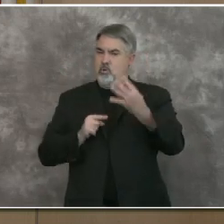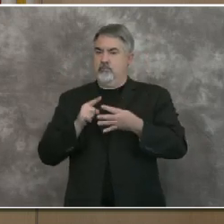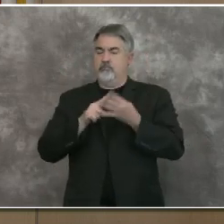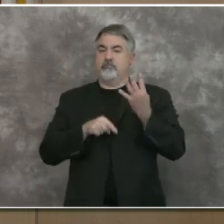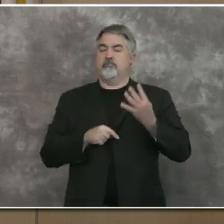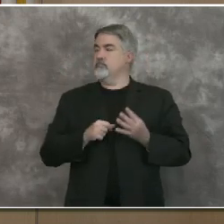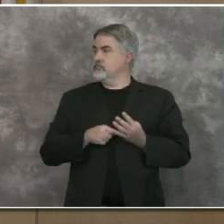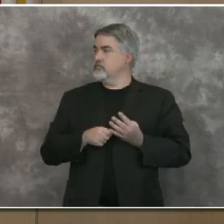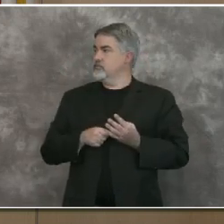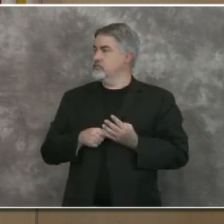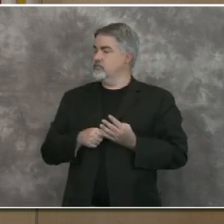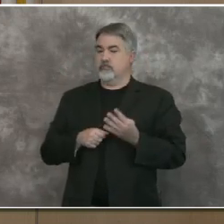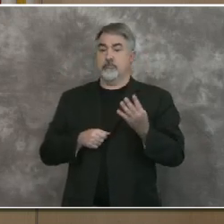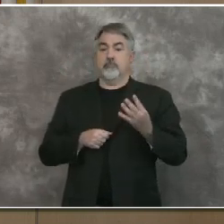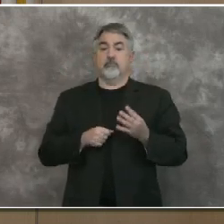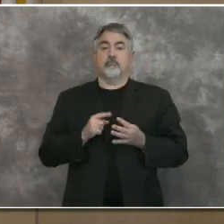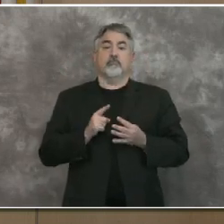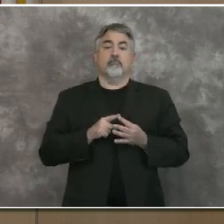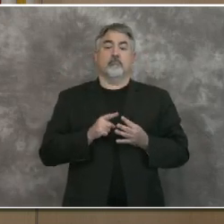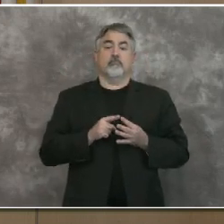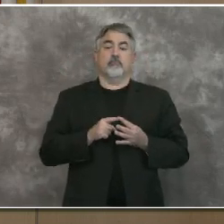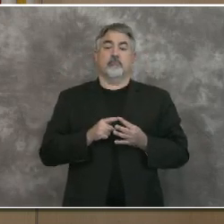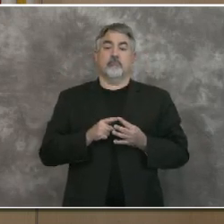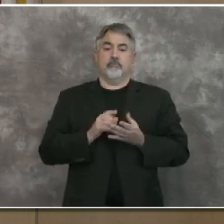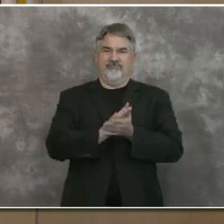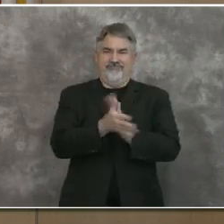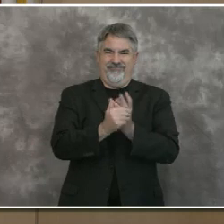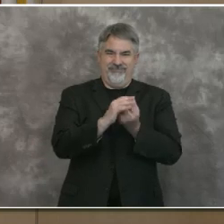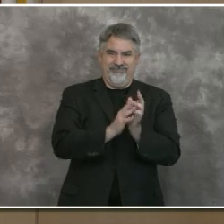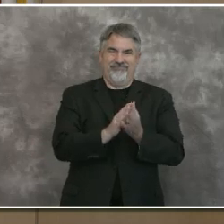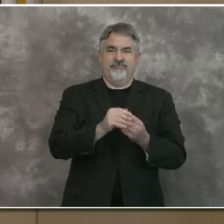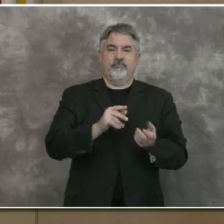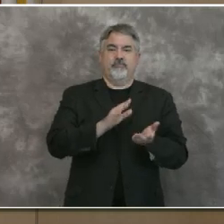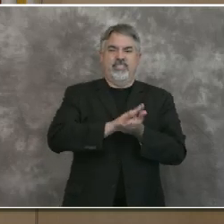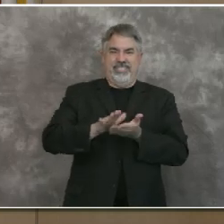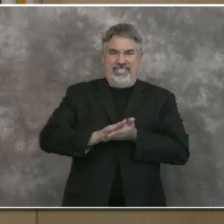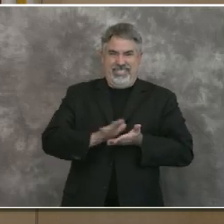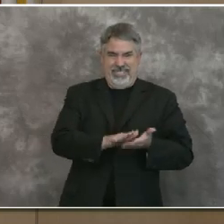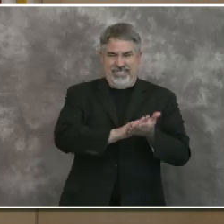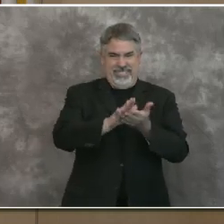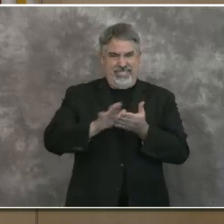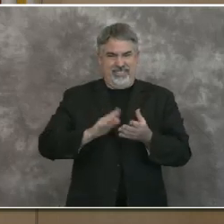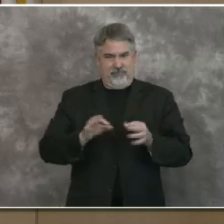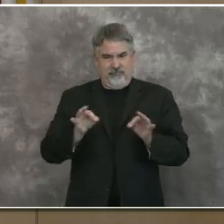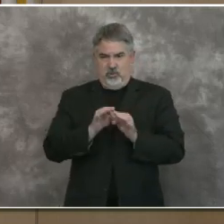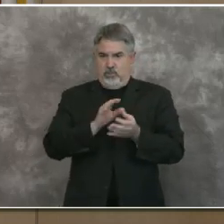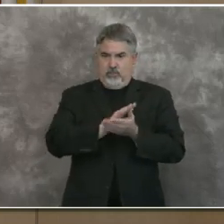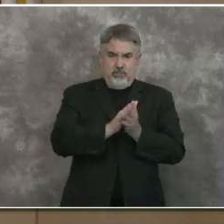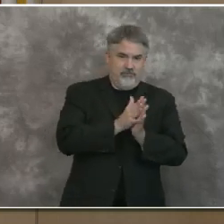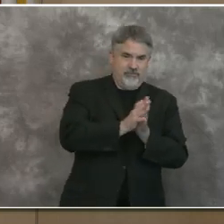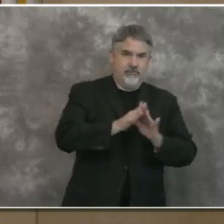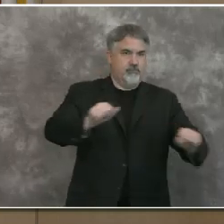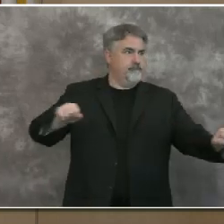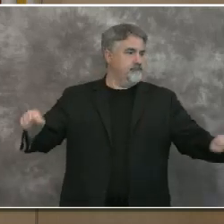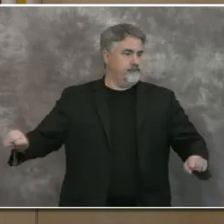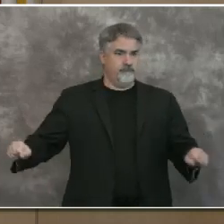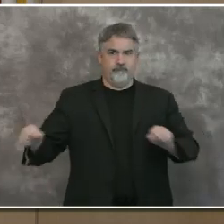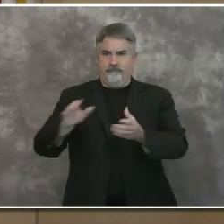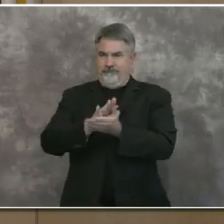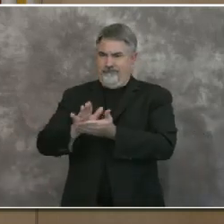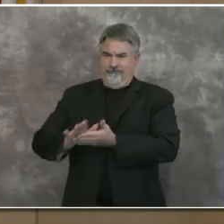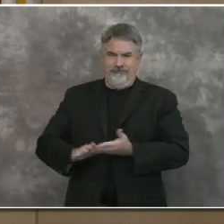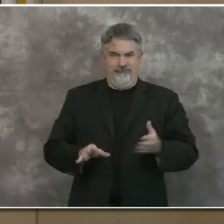elements include, number 1, hygiene and sanitation, washing your hands frequently and cleaning your environment